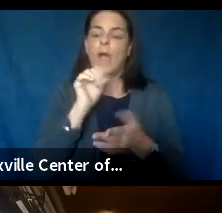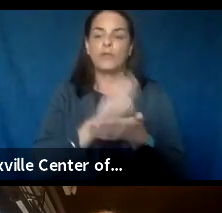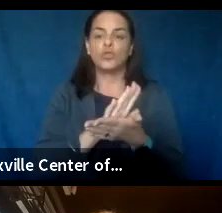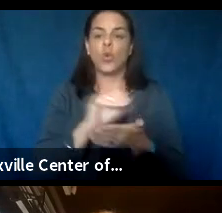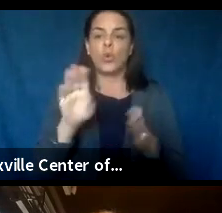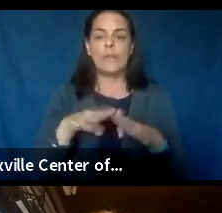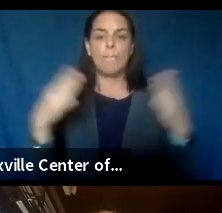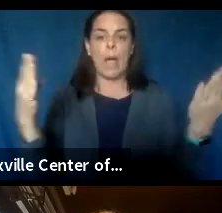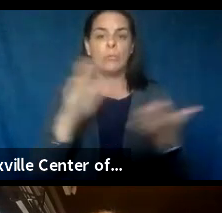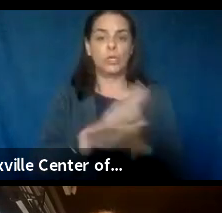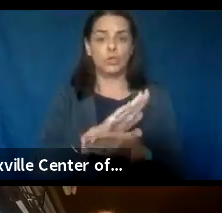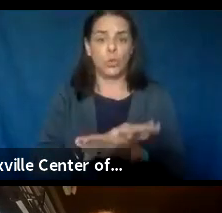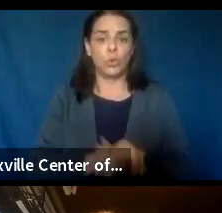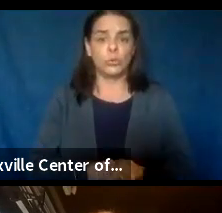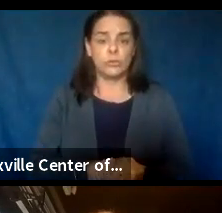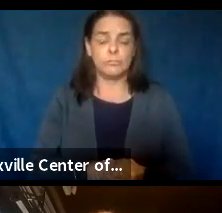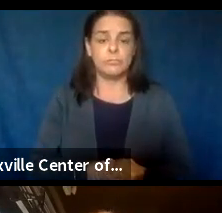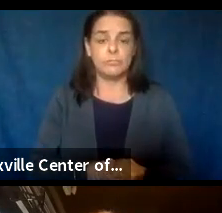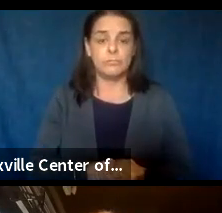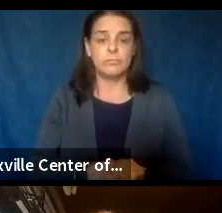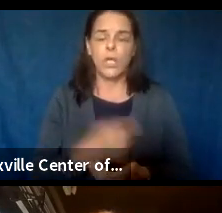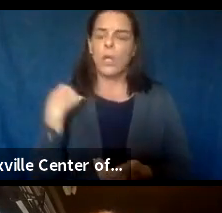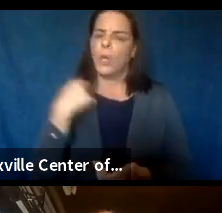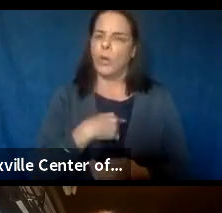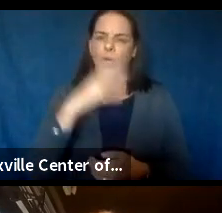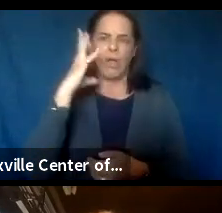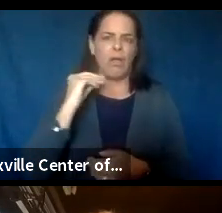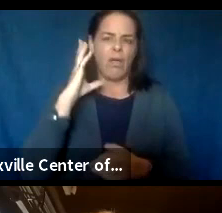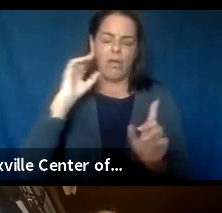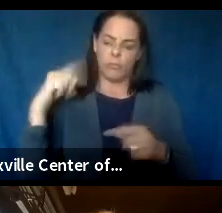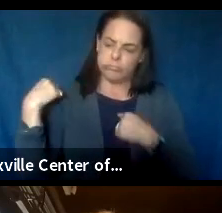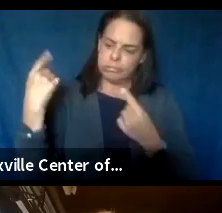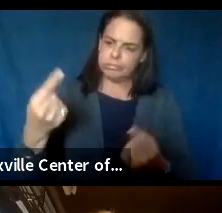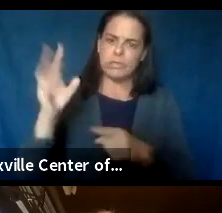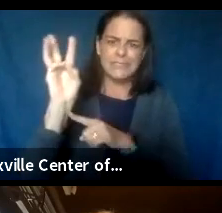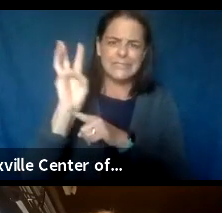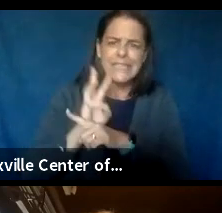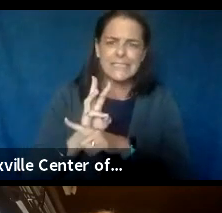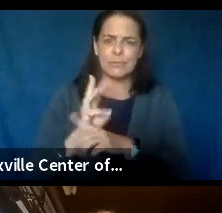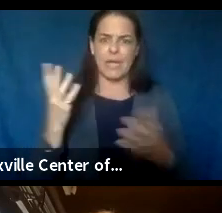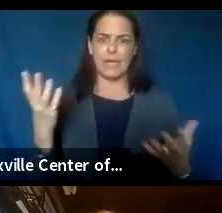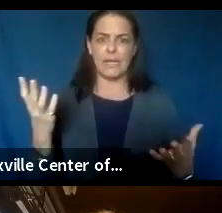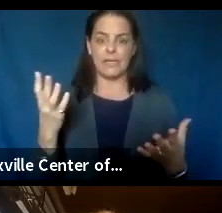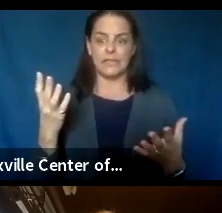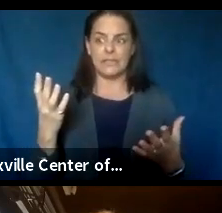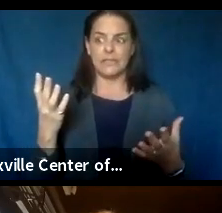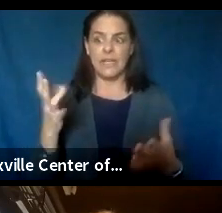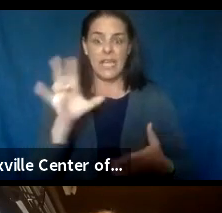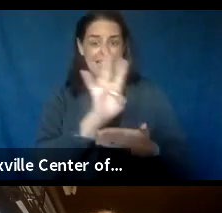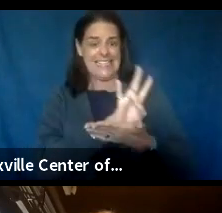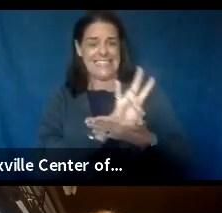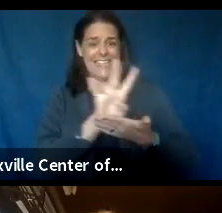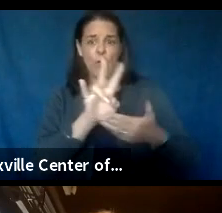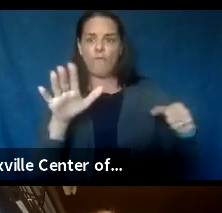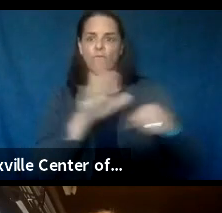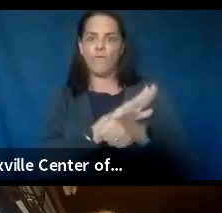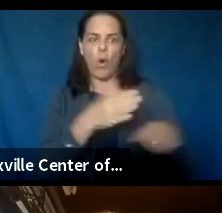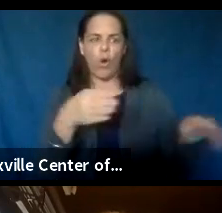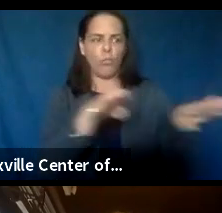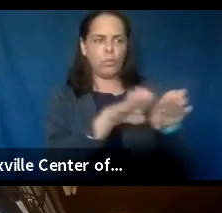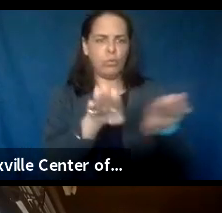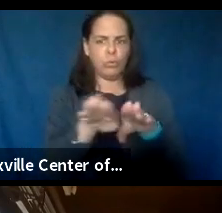public schools. We have been going through this for 6 months now. We had 7 weeks of a full lockdown